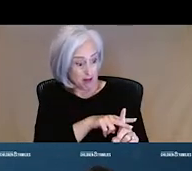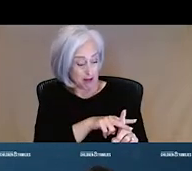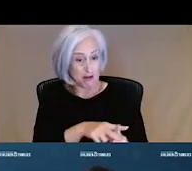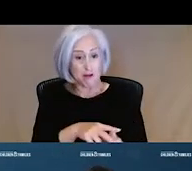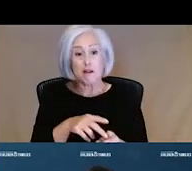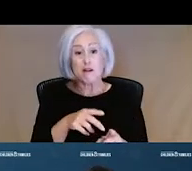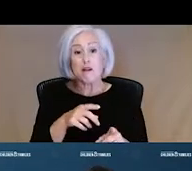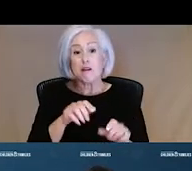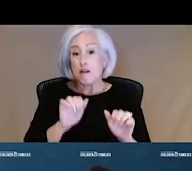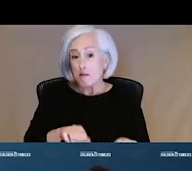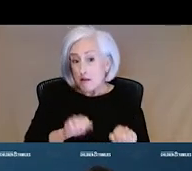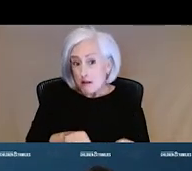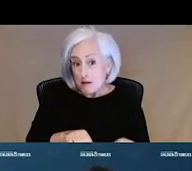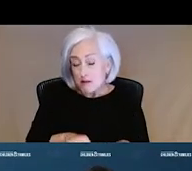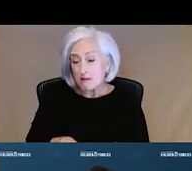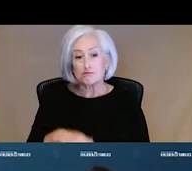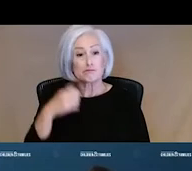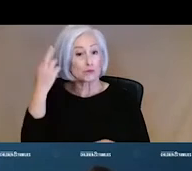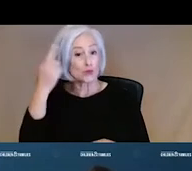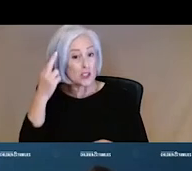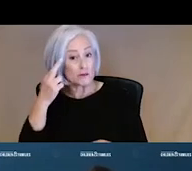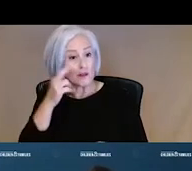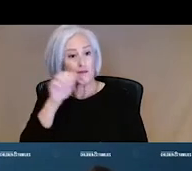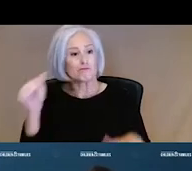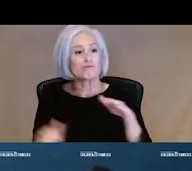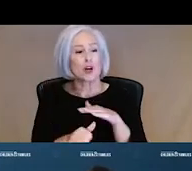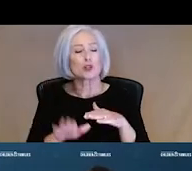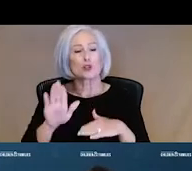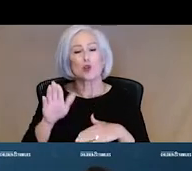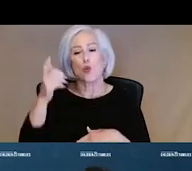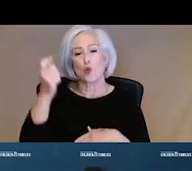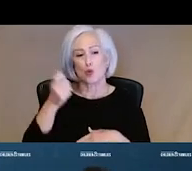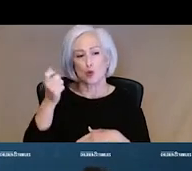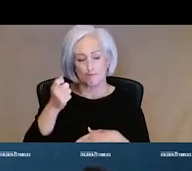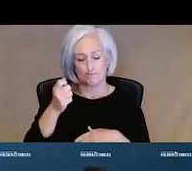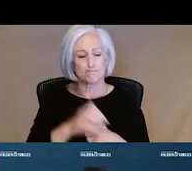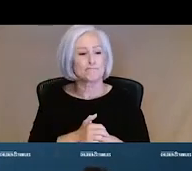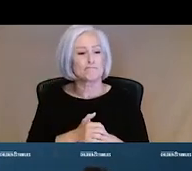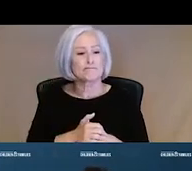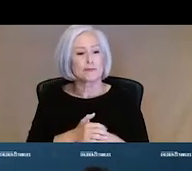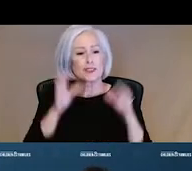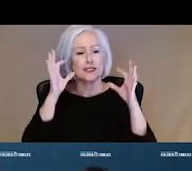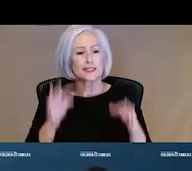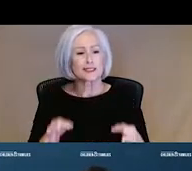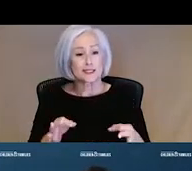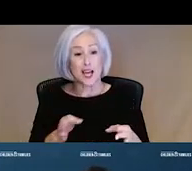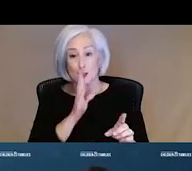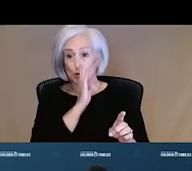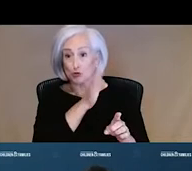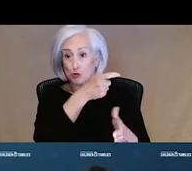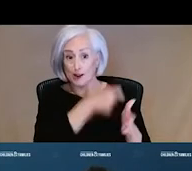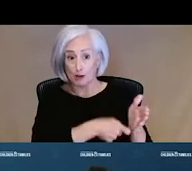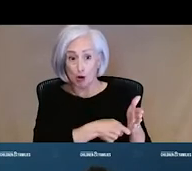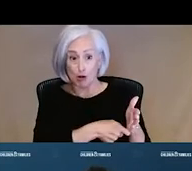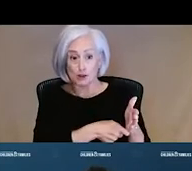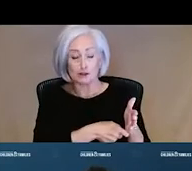and allocable under your FVPSA grant. Determine the difference between indirect and direct costs. Explain what an indirect